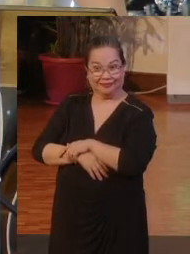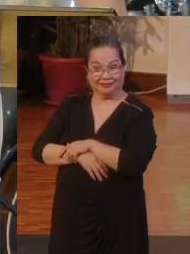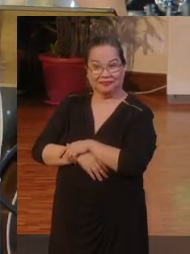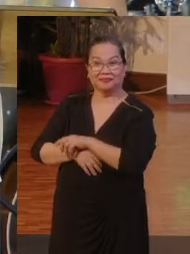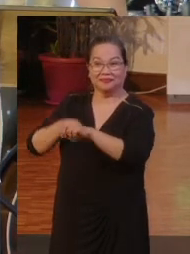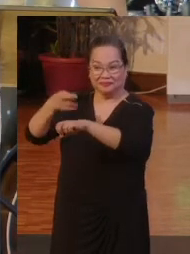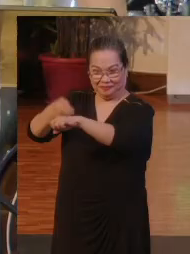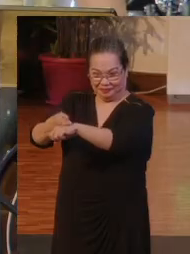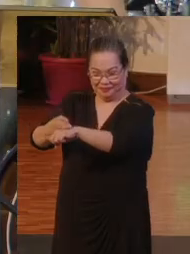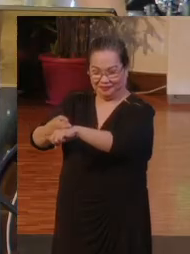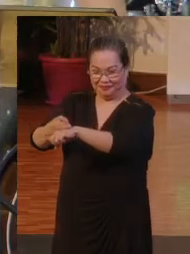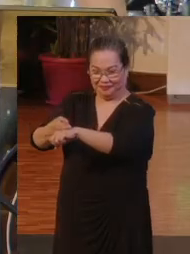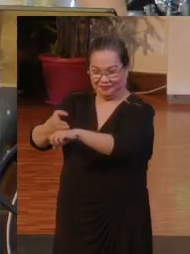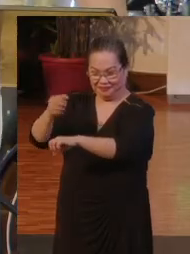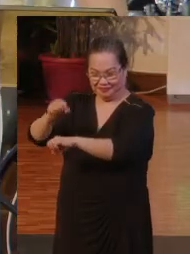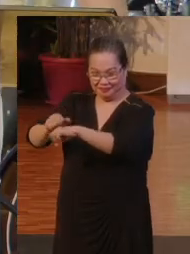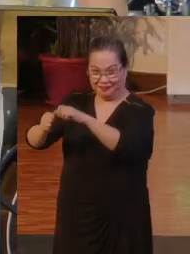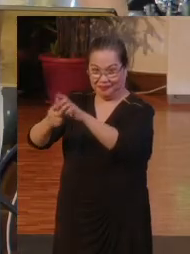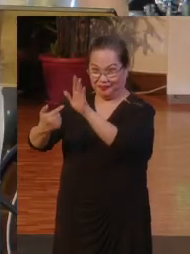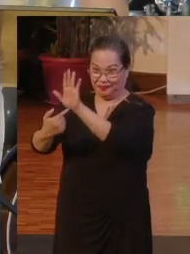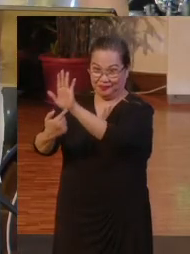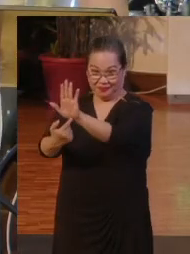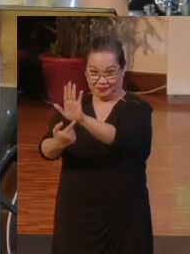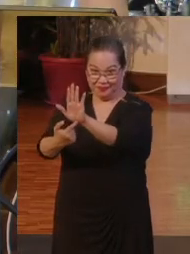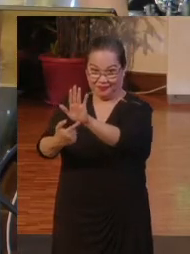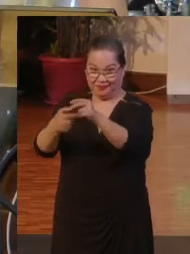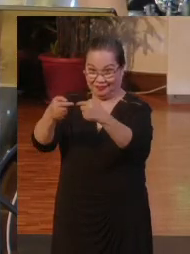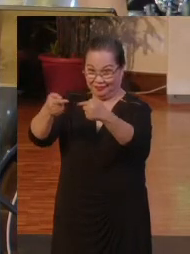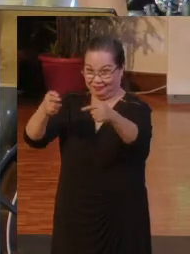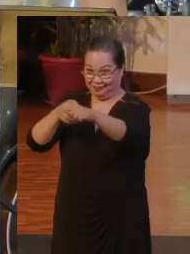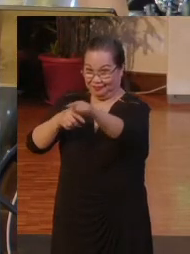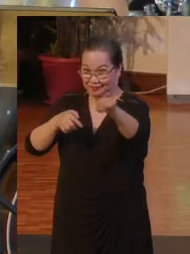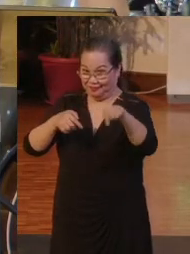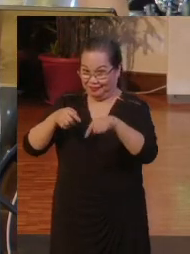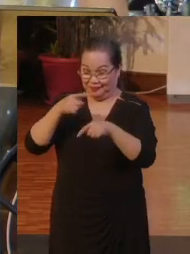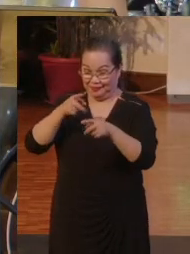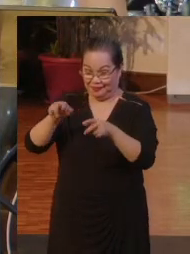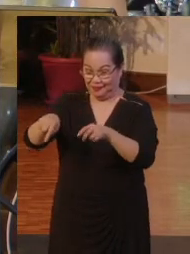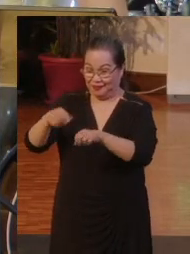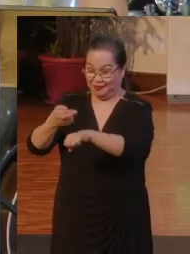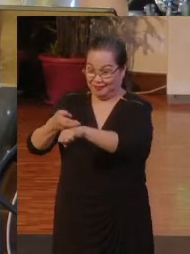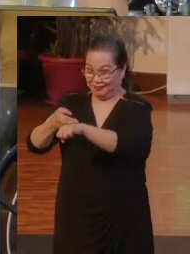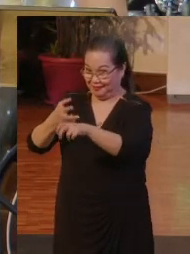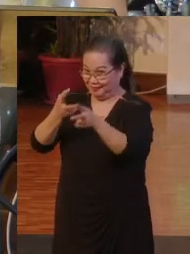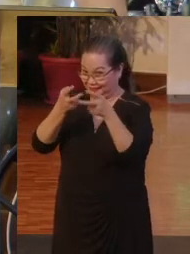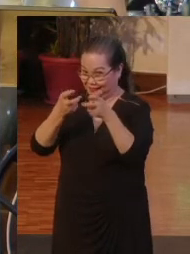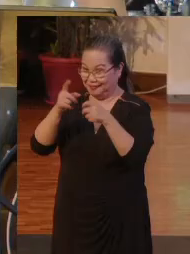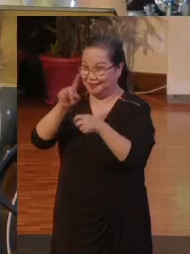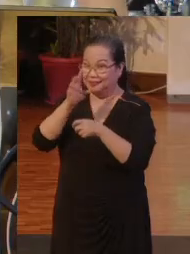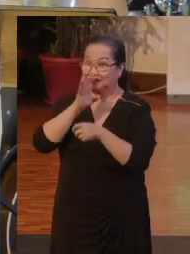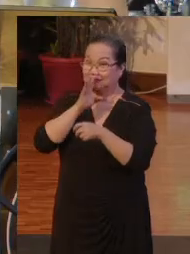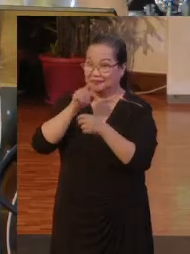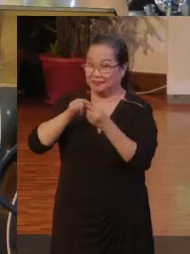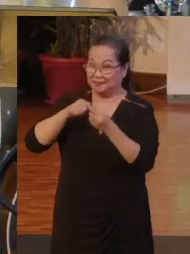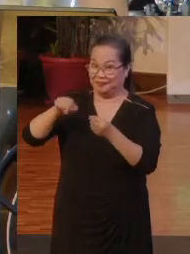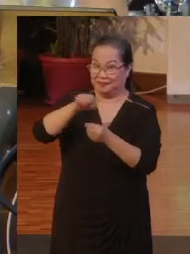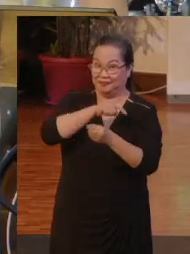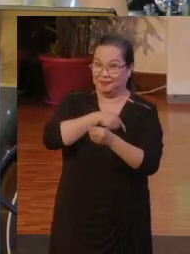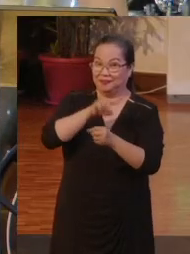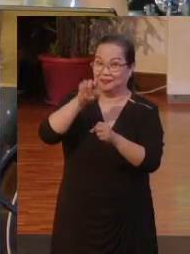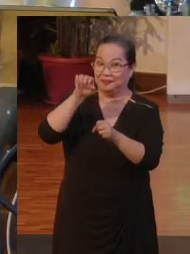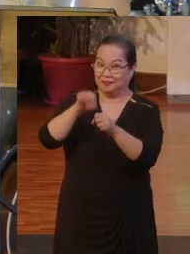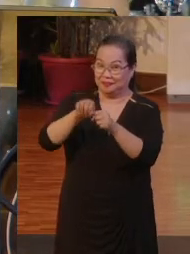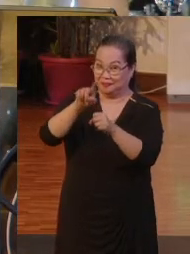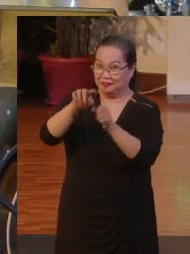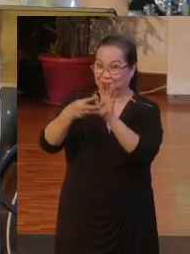Naglagay siya ng stone, shall be a witness against us, for it has heard all the words of the Lord that He spoke to us. Therefore, it shall be a